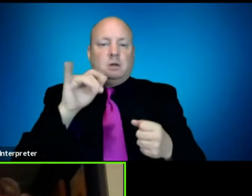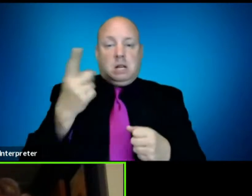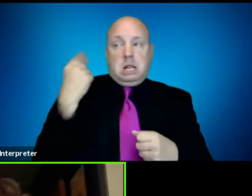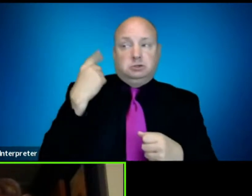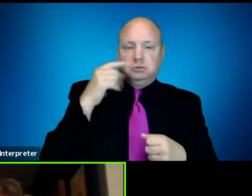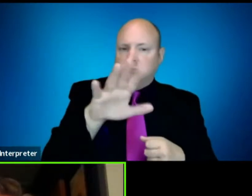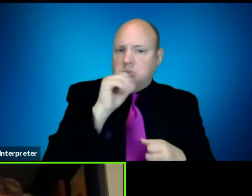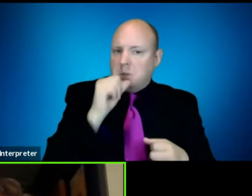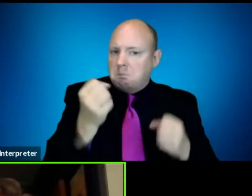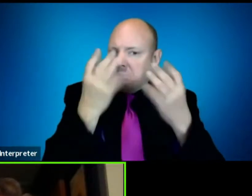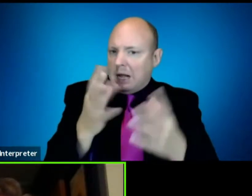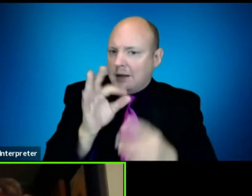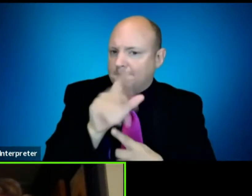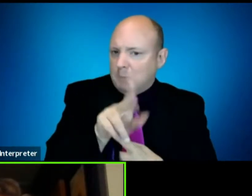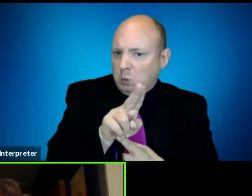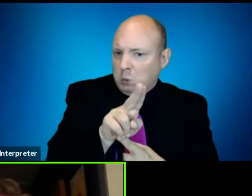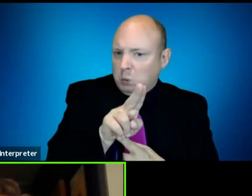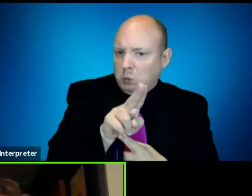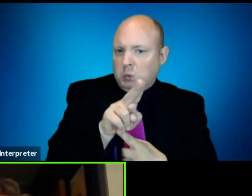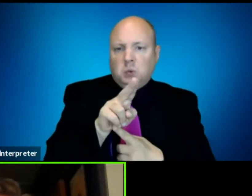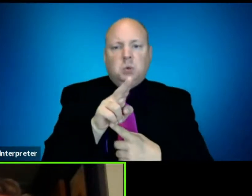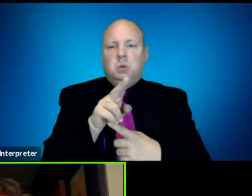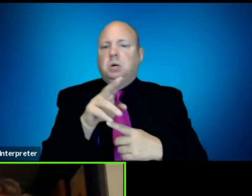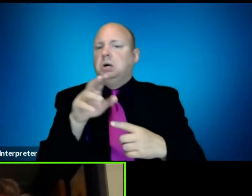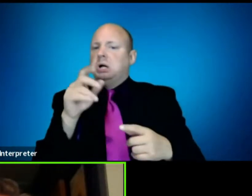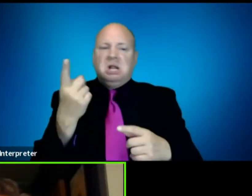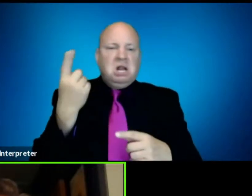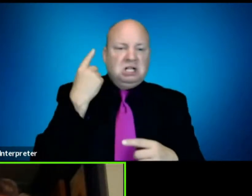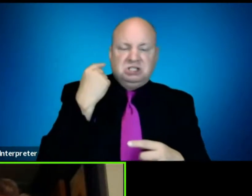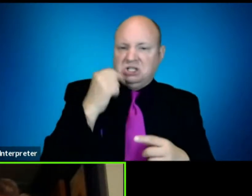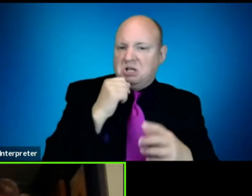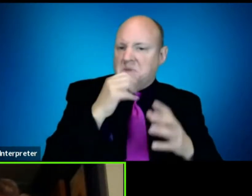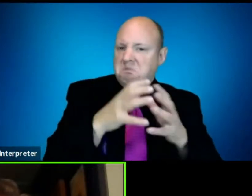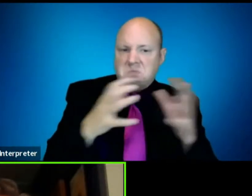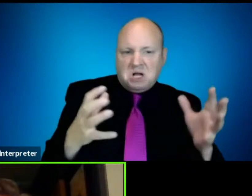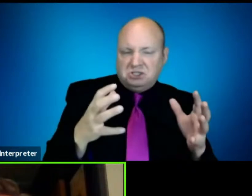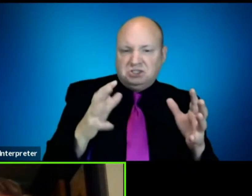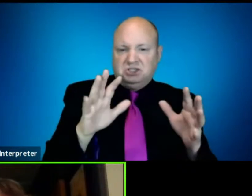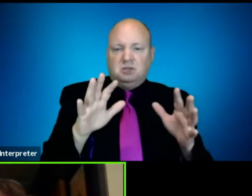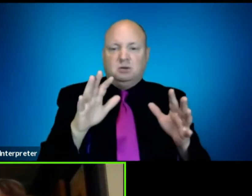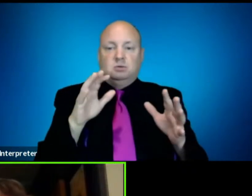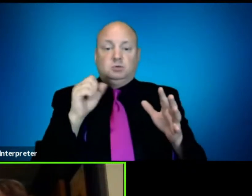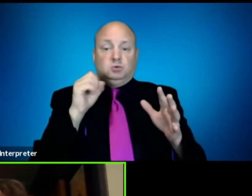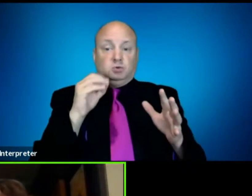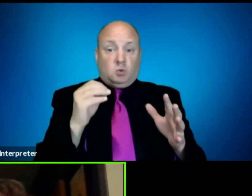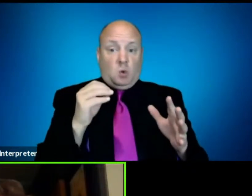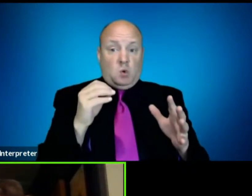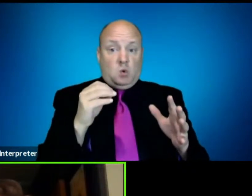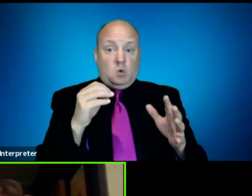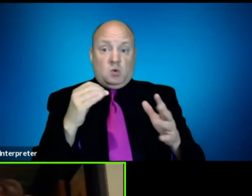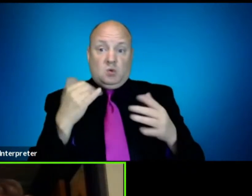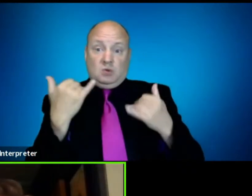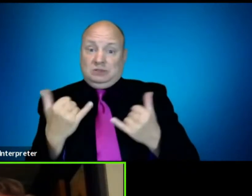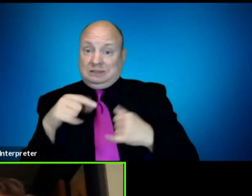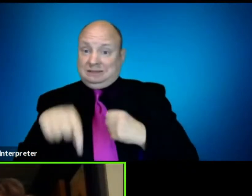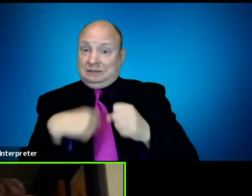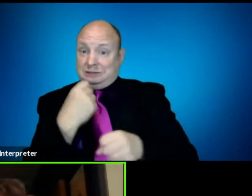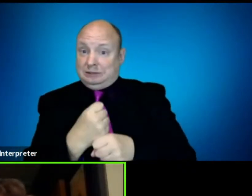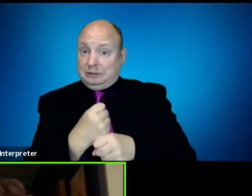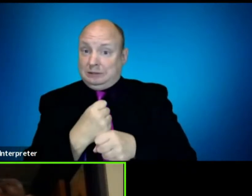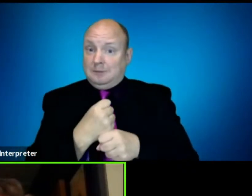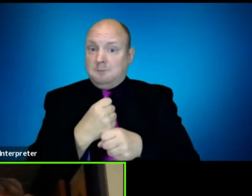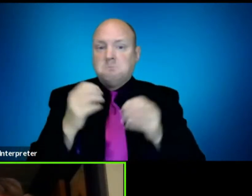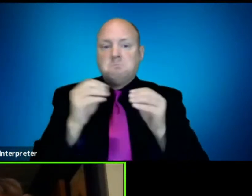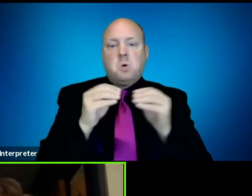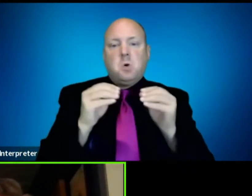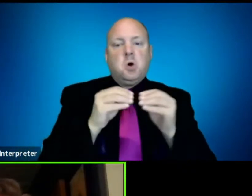spread of COVID. But in the summer, we know as people kind of let up on some of those activities, RSV came back and affected a lot of